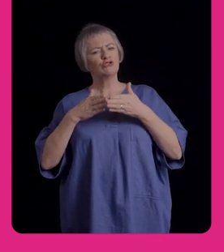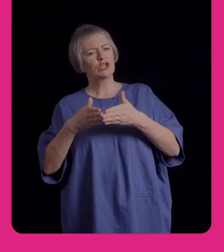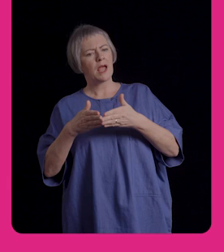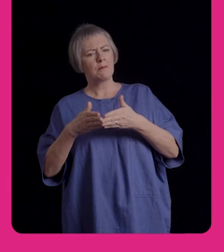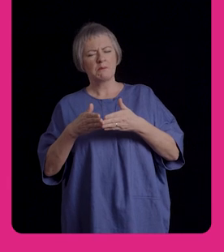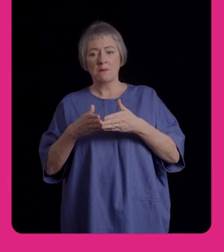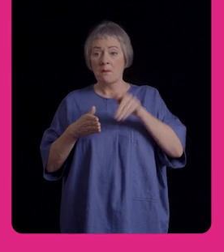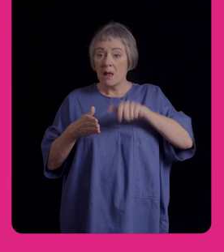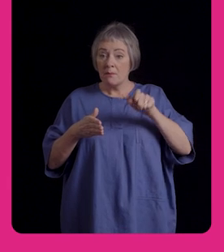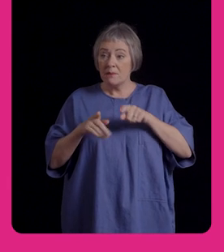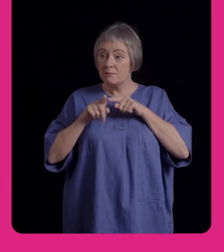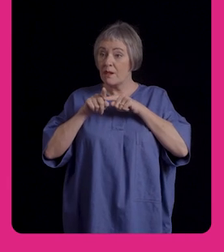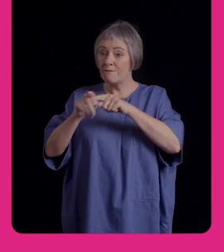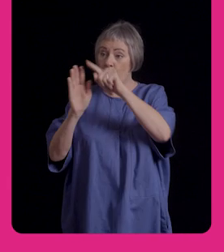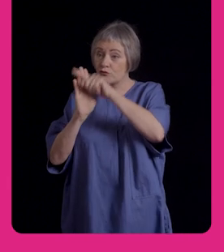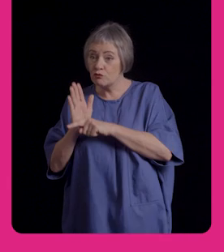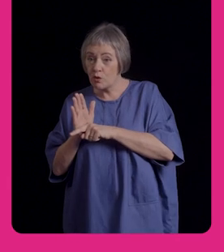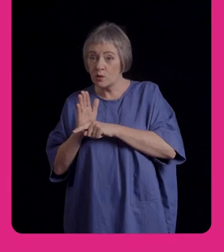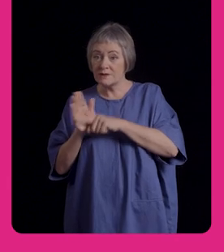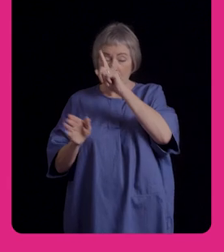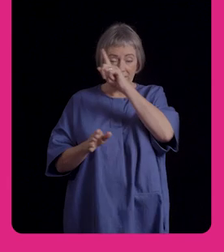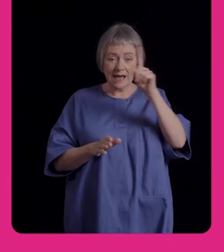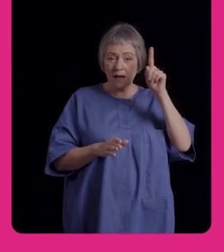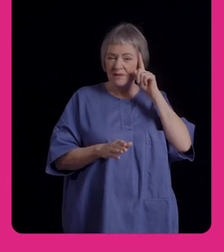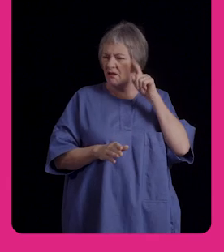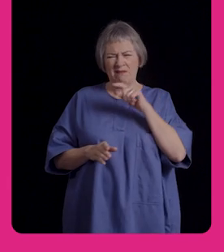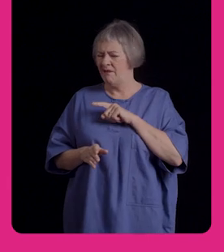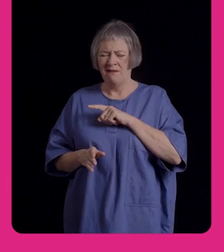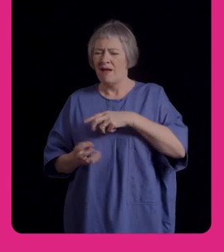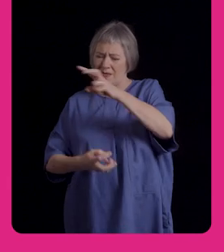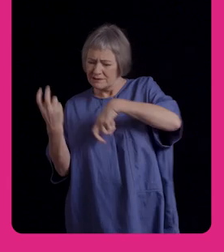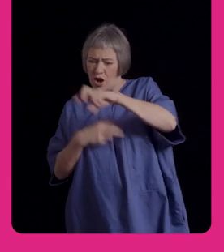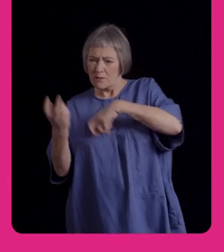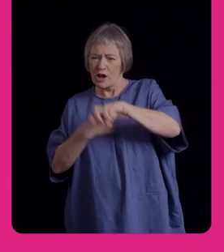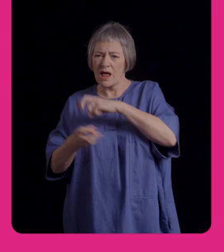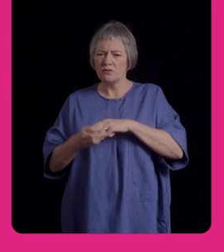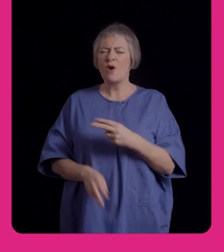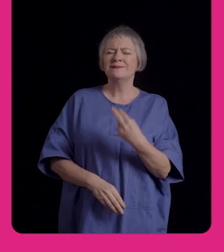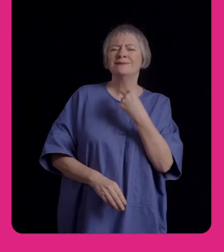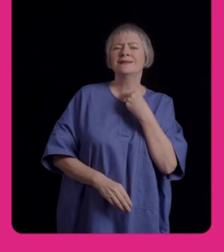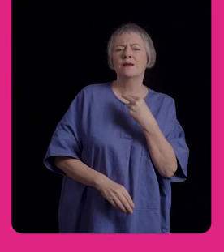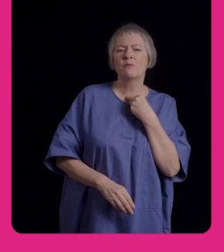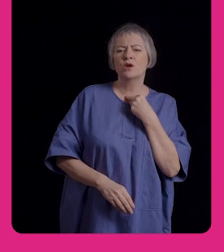the people are not really following the captain's orders. They're just like scrambling around. You know, I think you're like